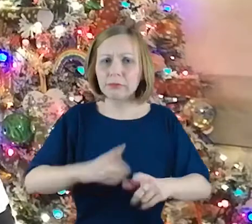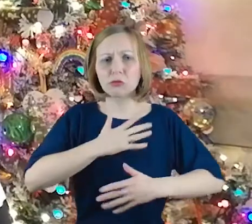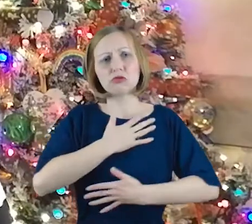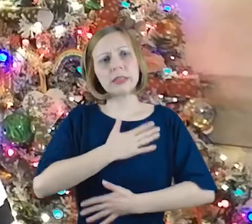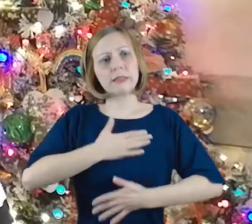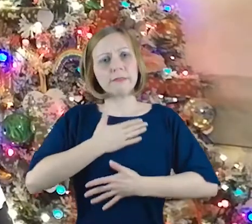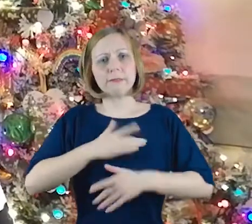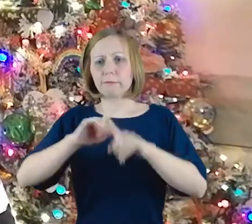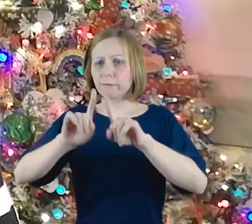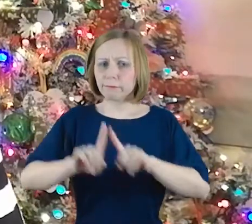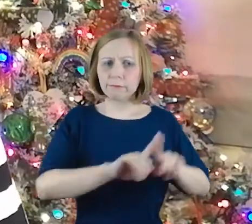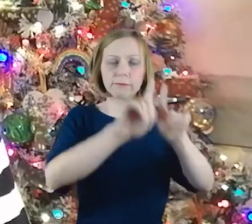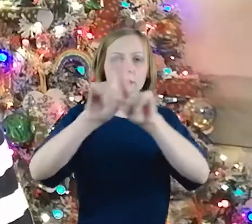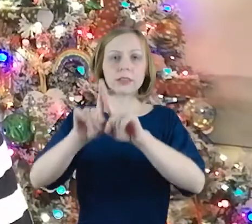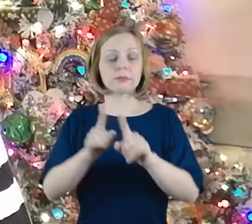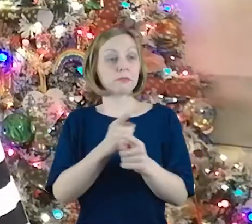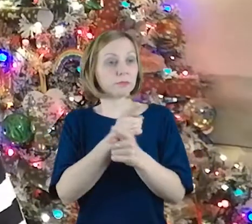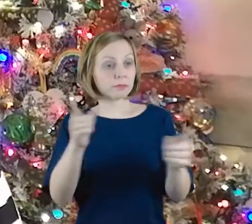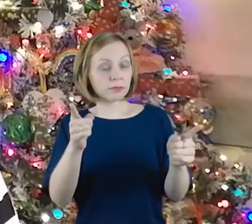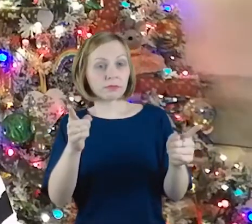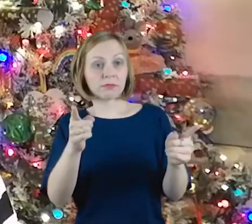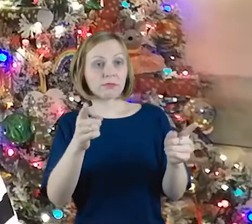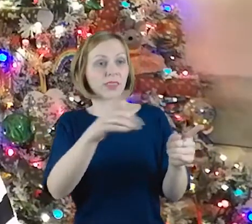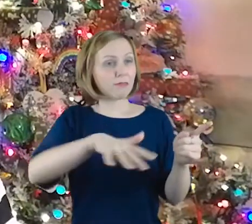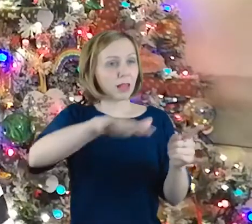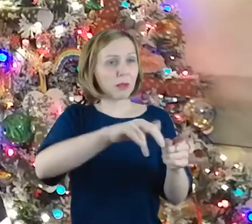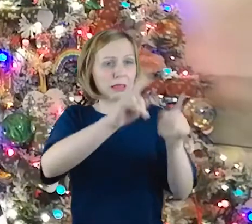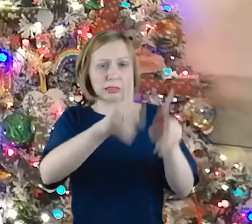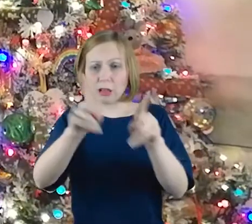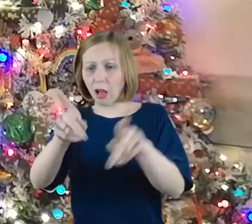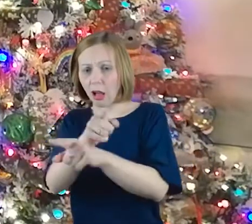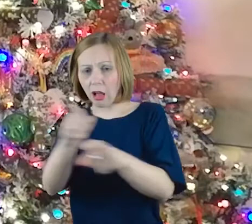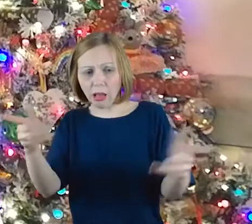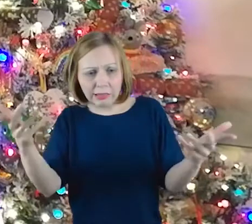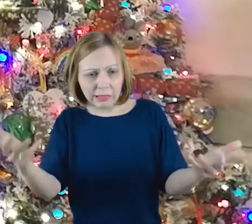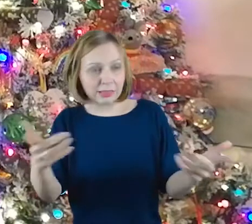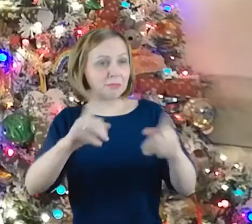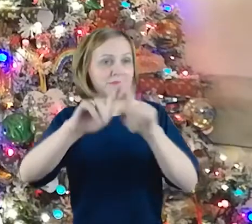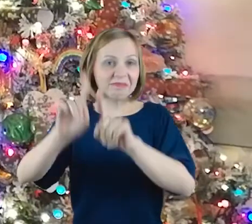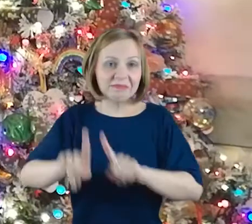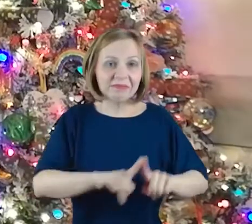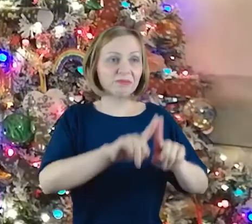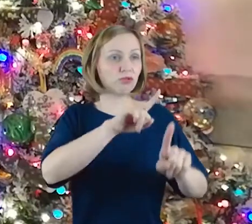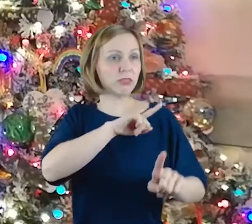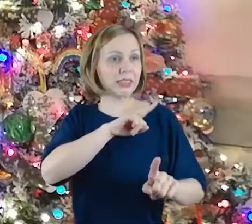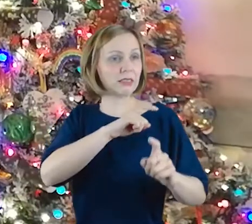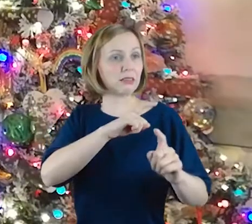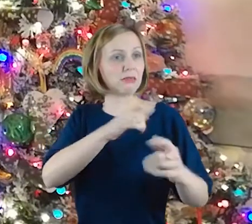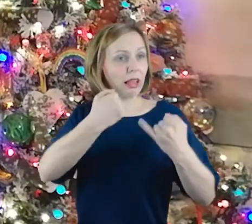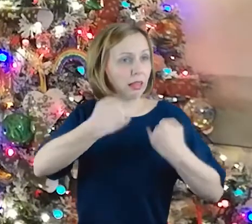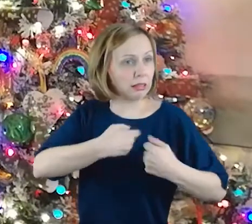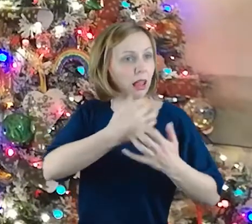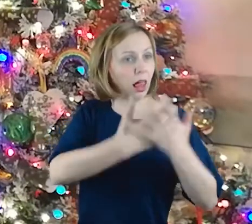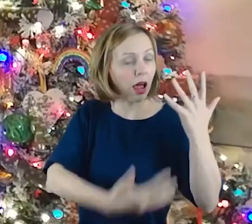different ways. People who have sadly lost loved ones to all sorts of reasons, all sorts of ages.